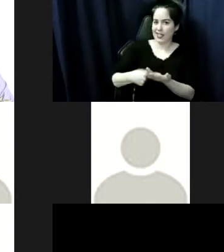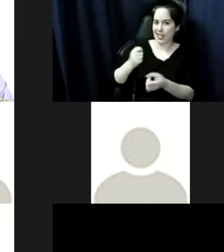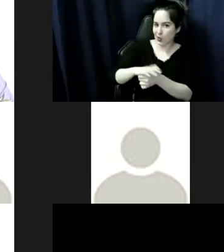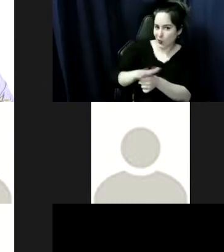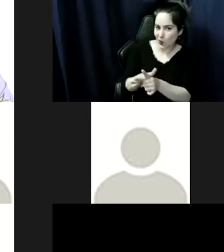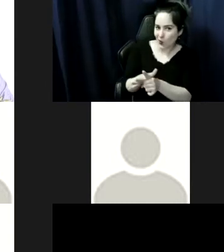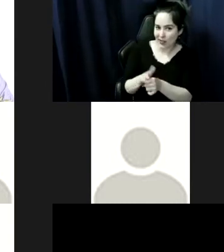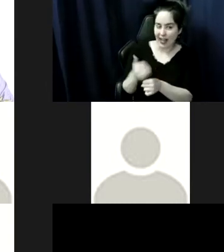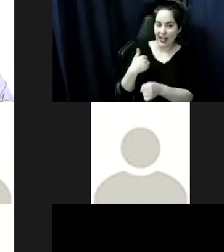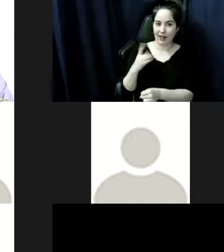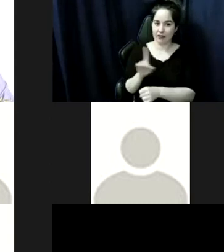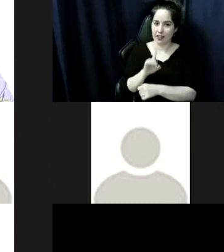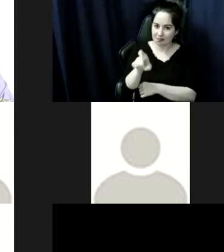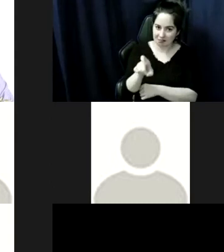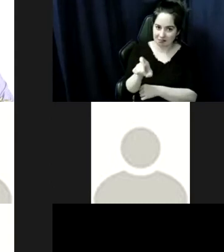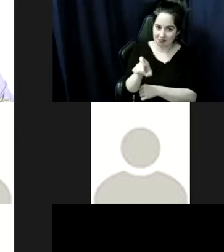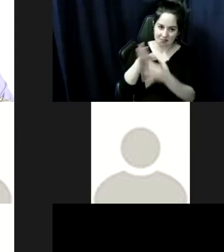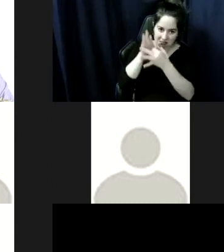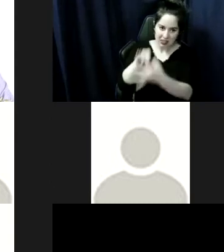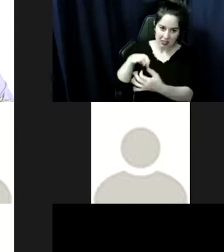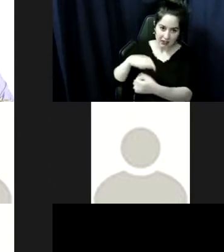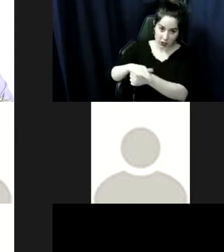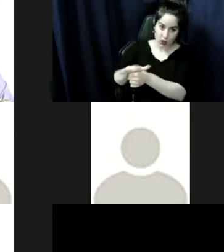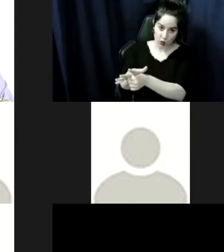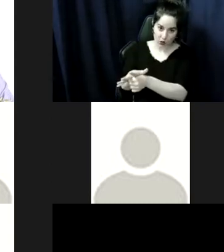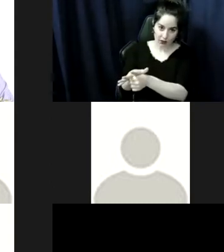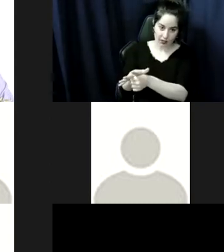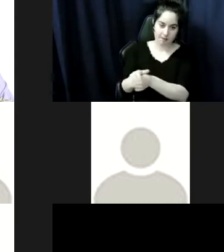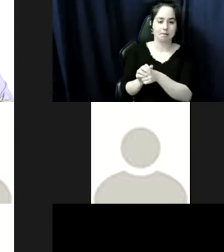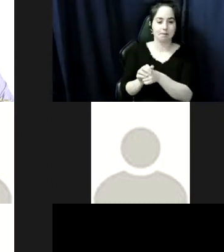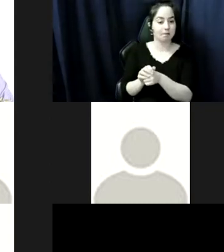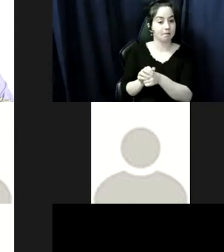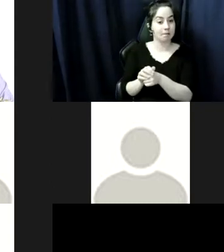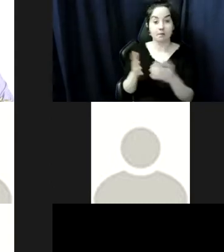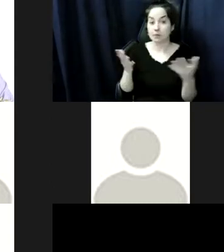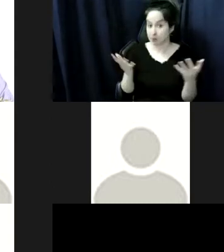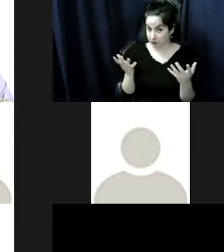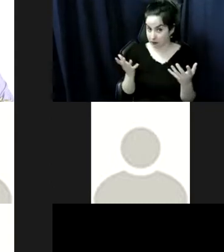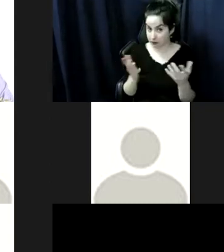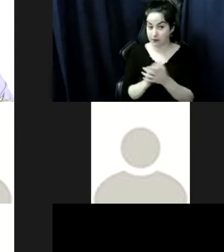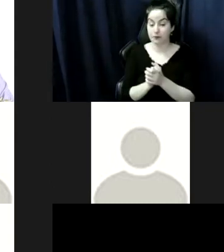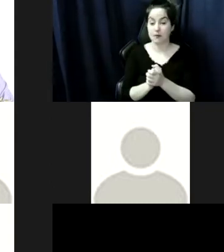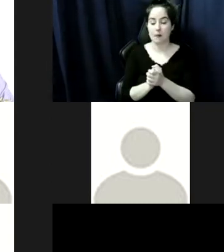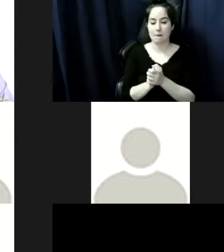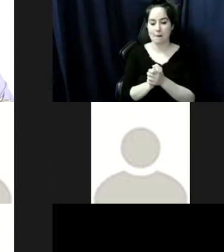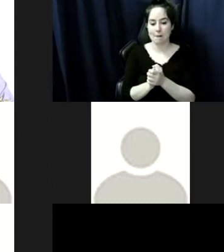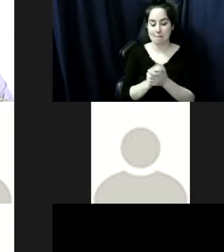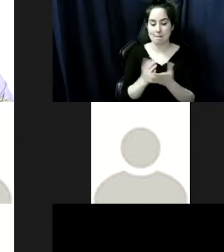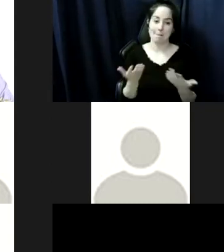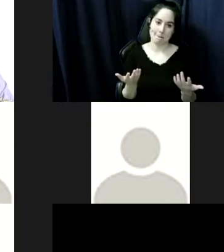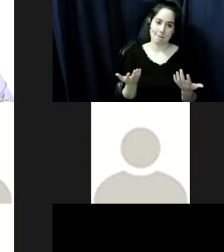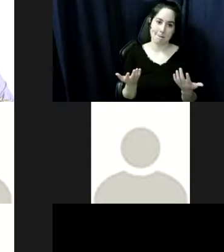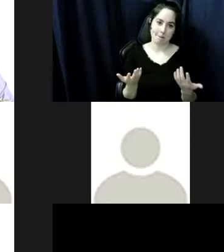a question around that. And my question is that obviously at the moment,